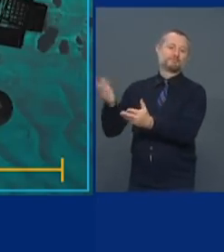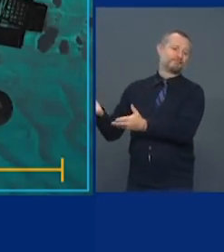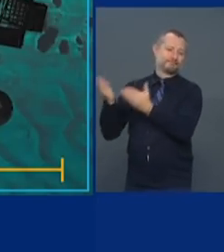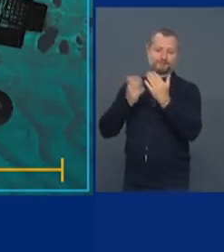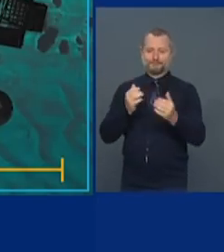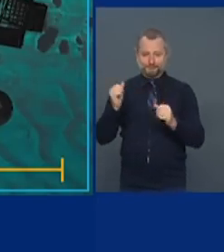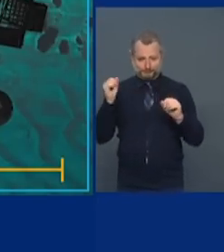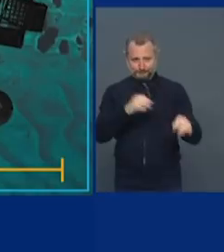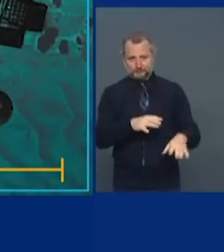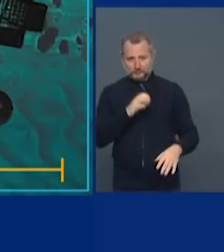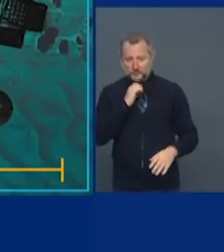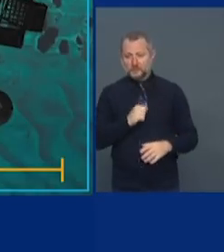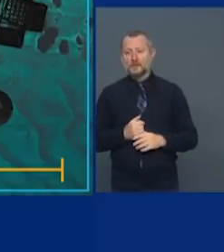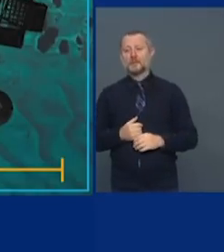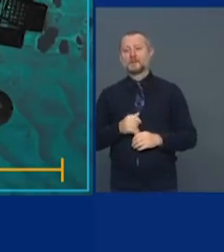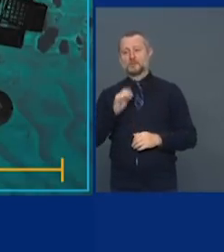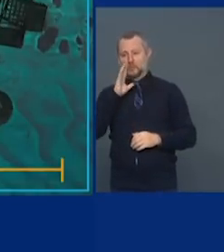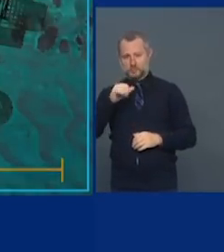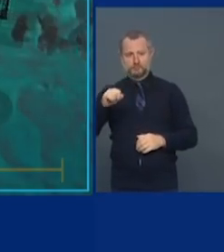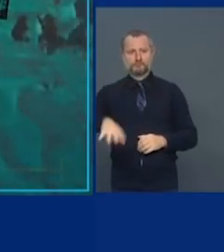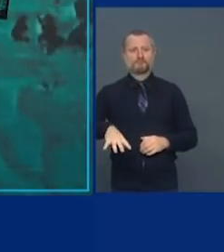made.